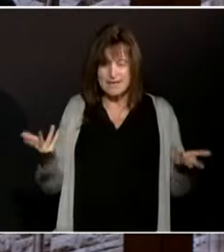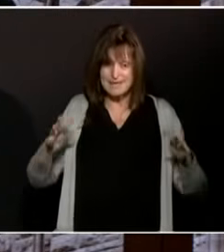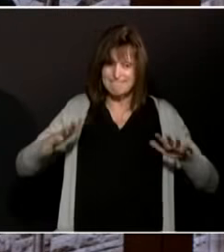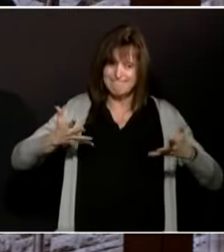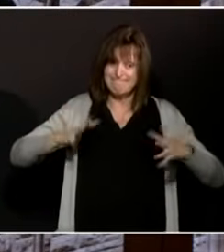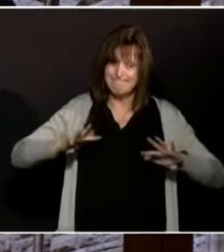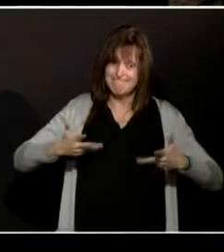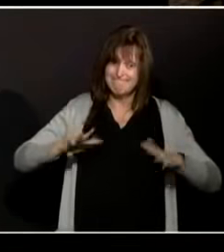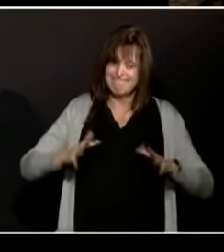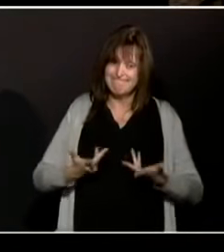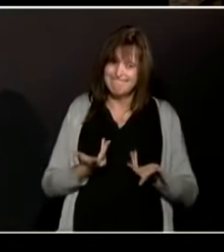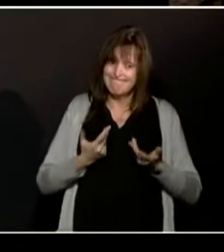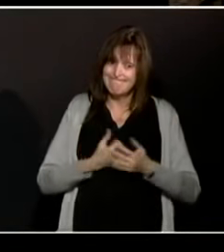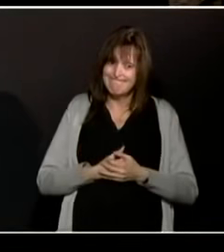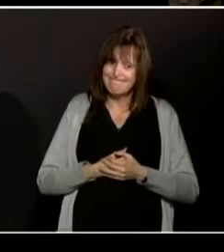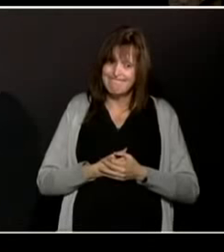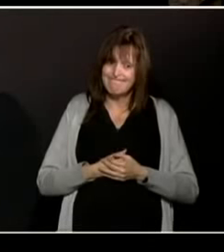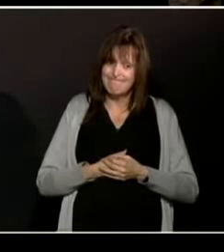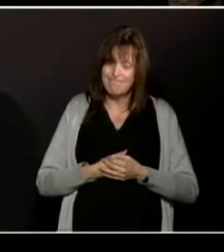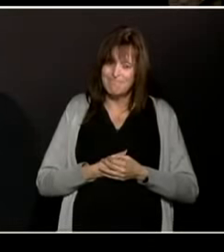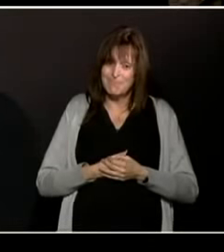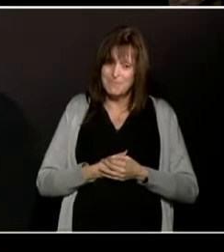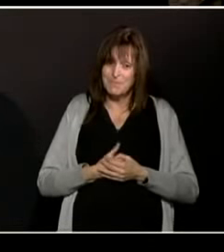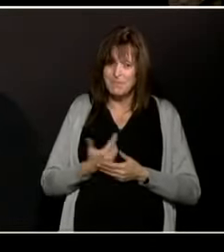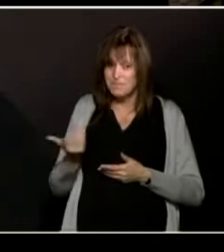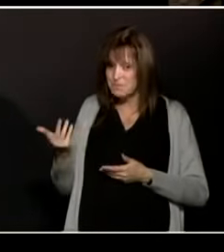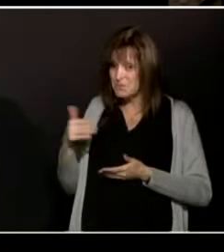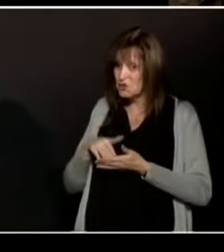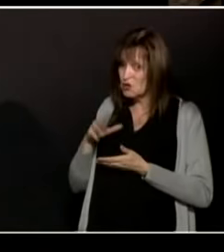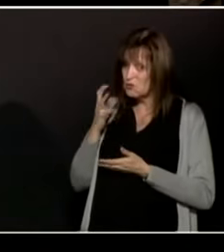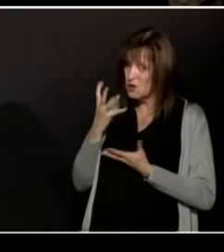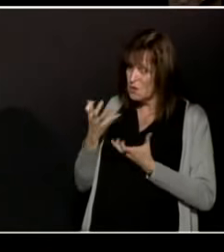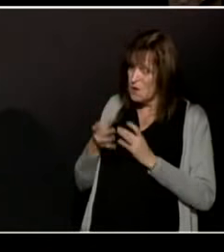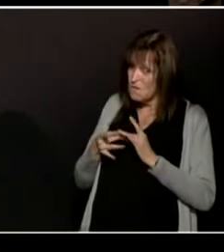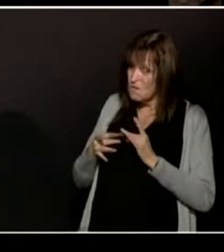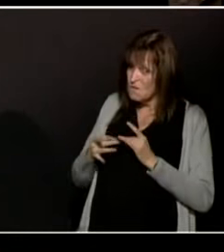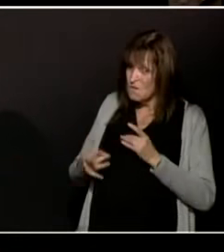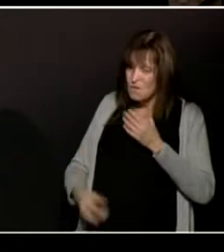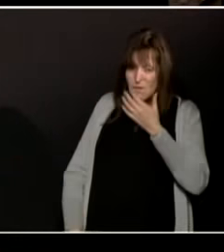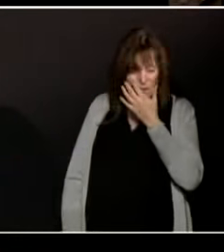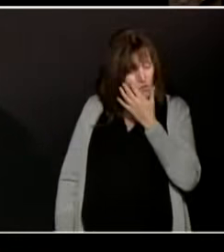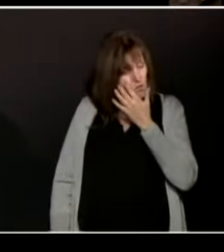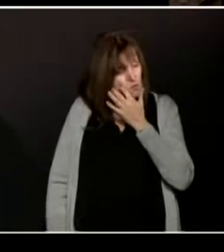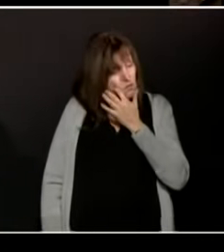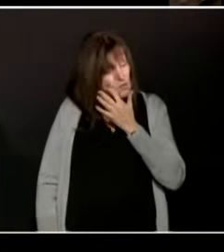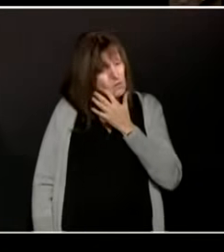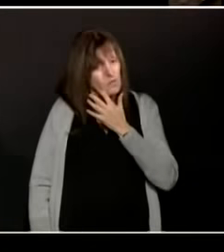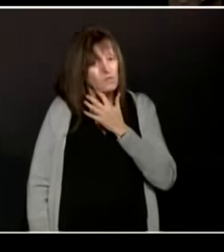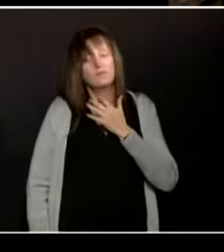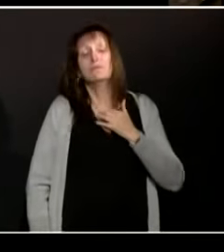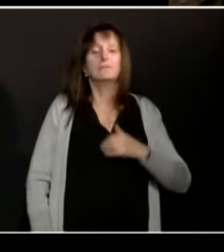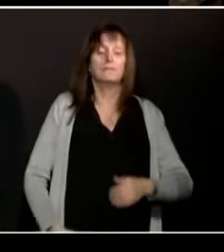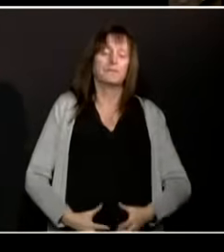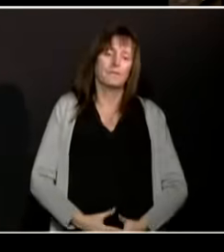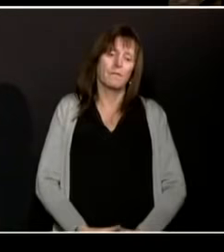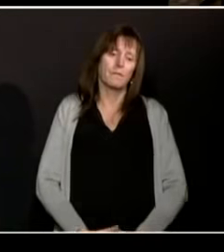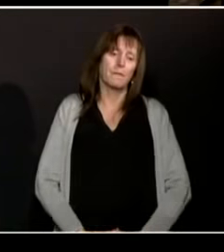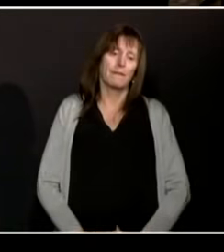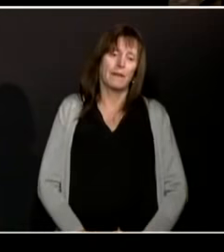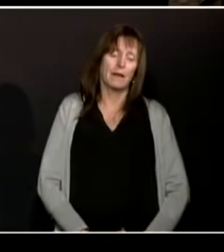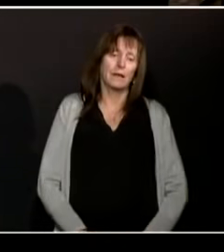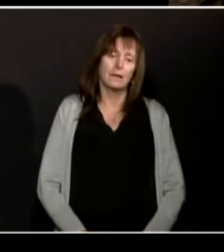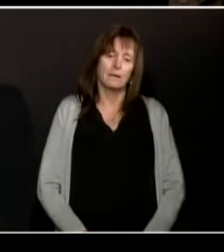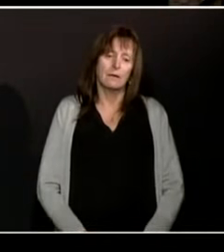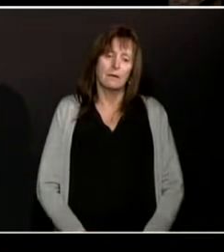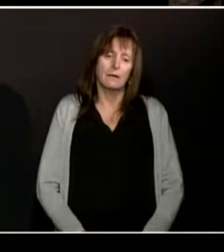wants to make some comment about that. Maybe I'll just add to that. So under the scenarios we're looking at, if we had a very,